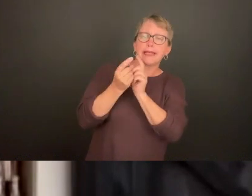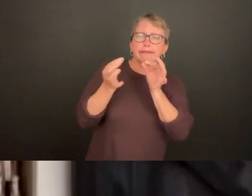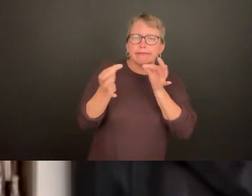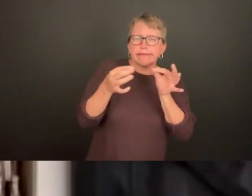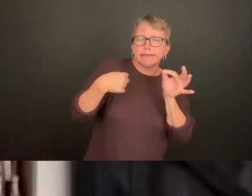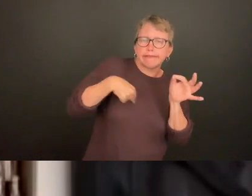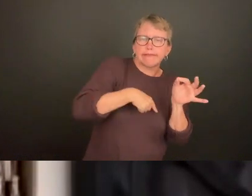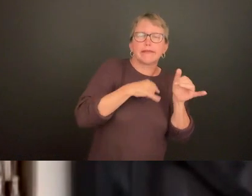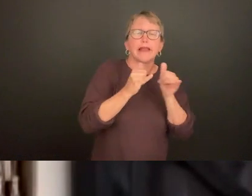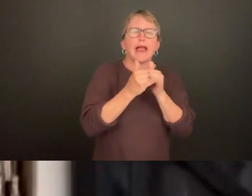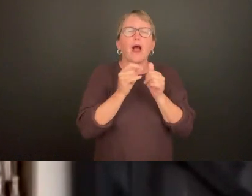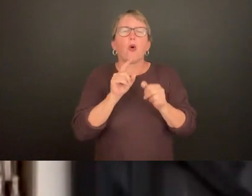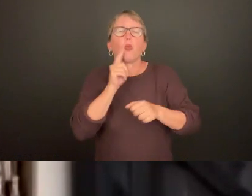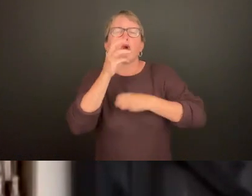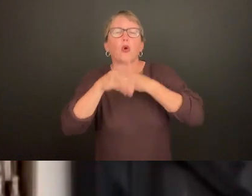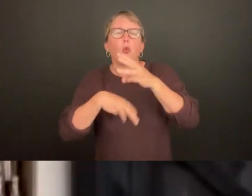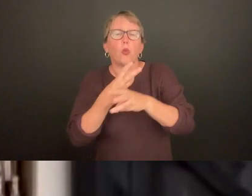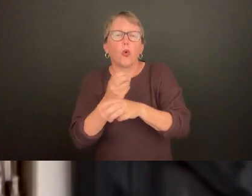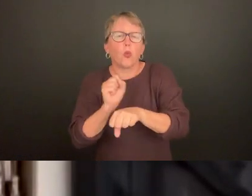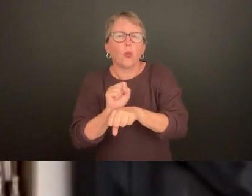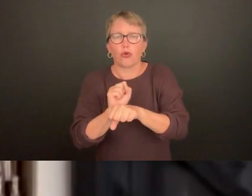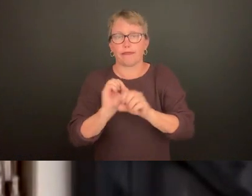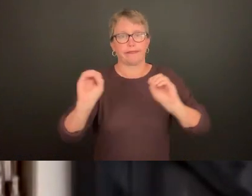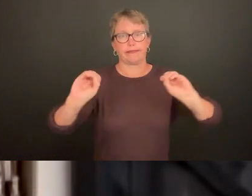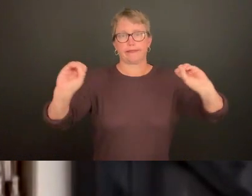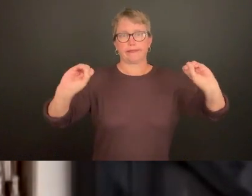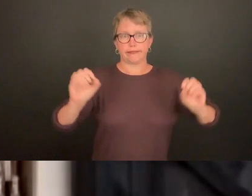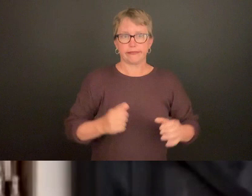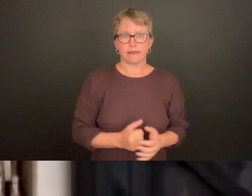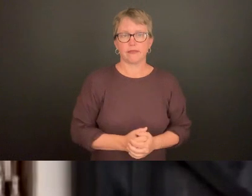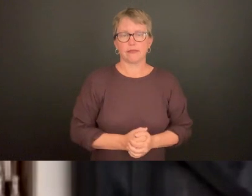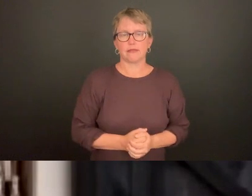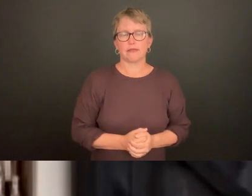That was it, really. There was not a lot of discussion about it.